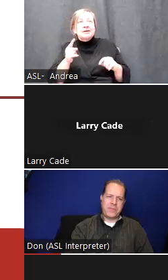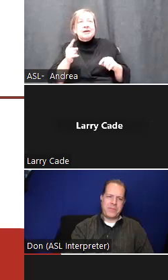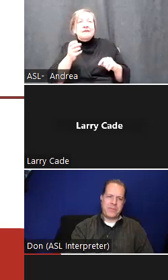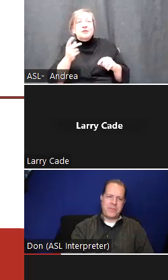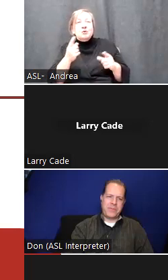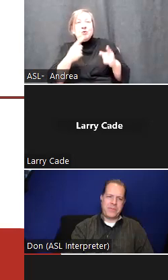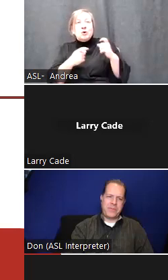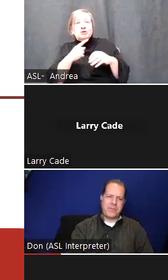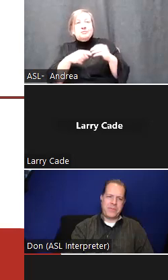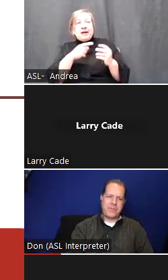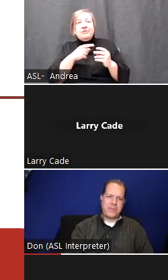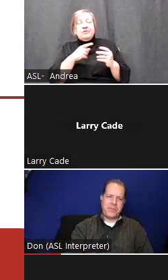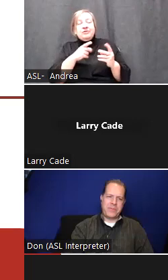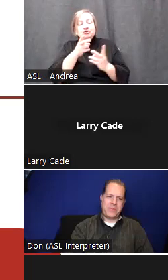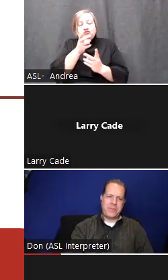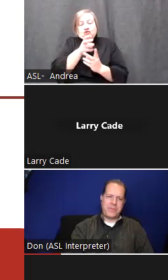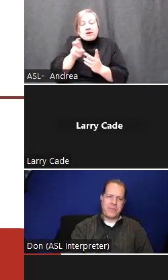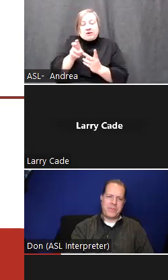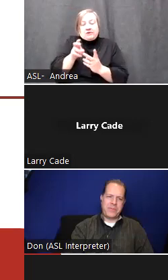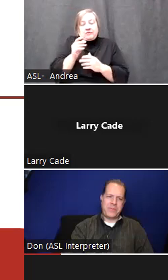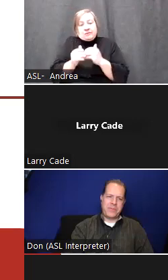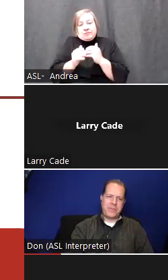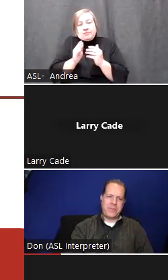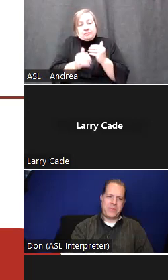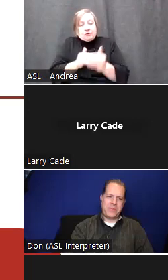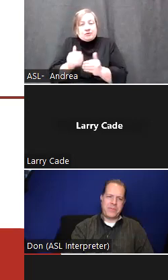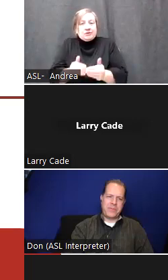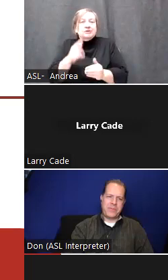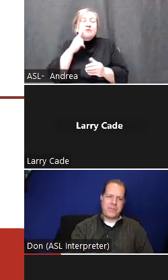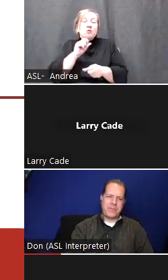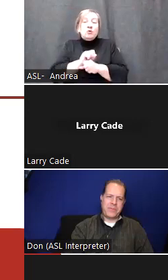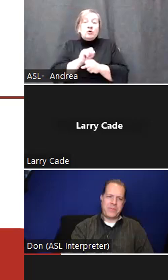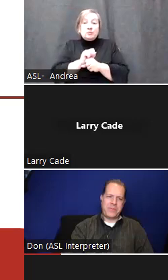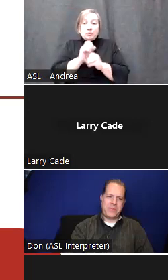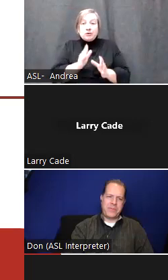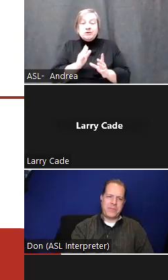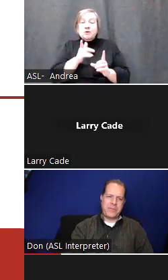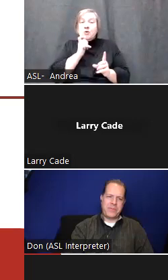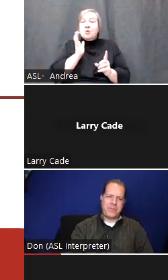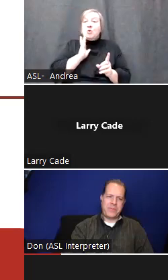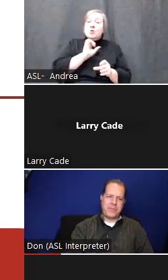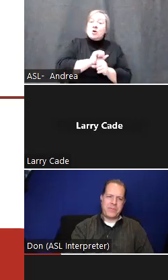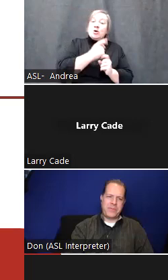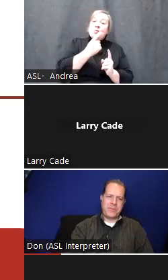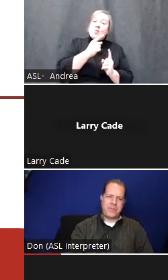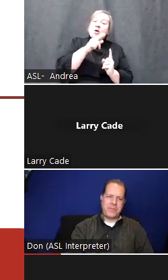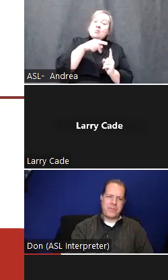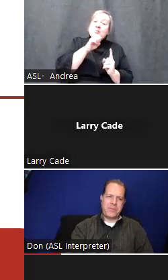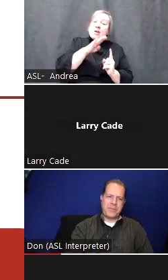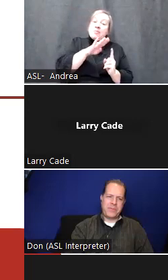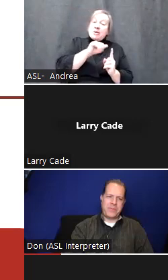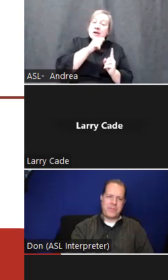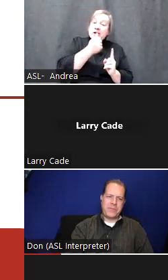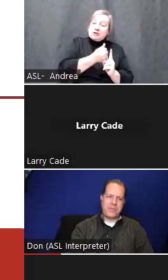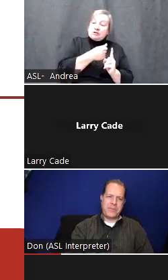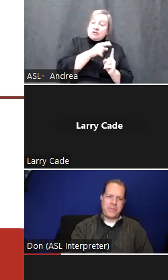about the transfer process for employees who, were working for one PEB agency